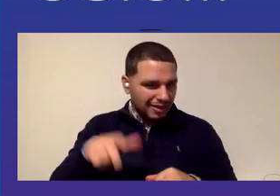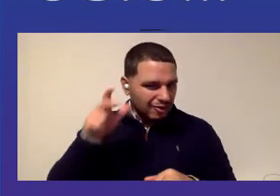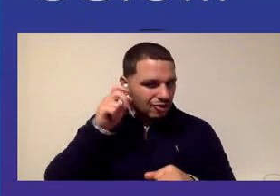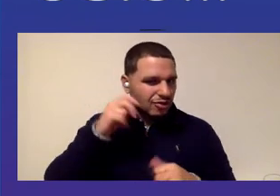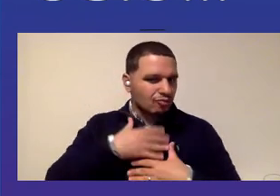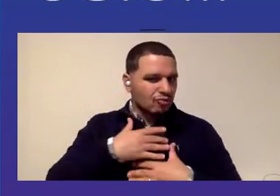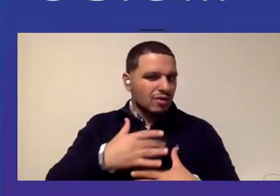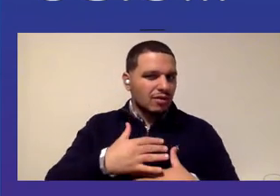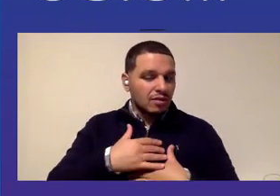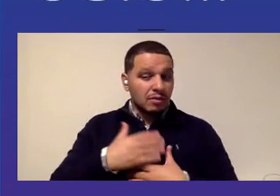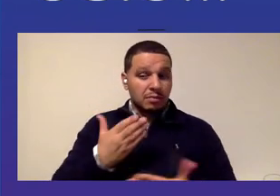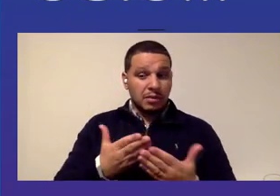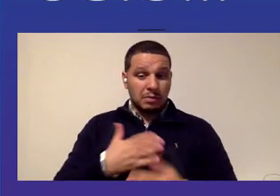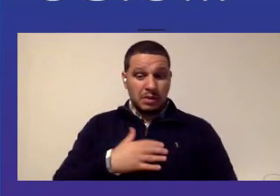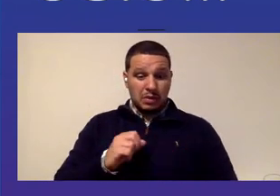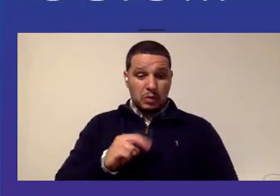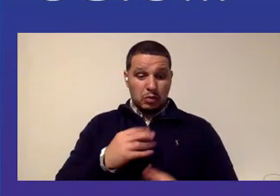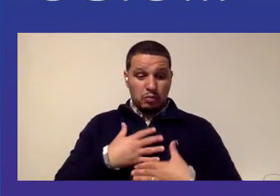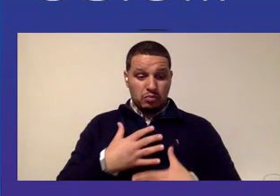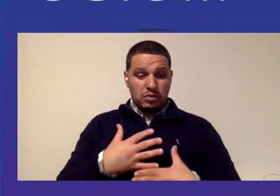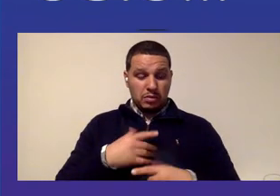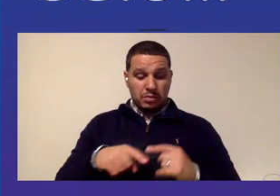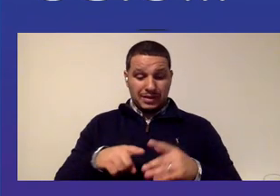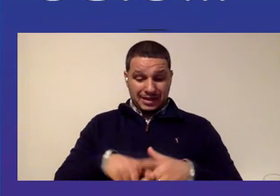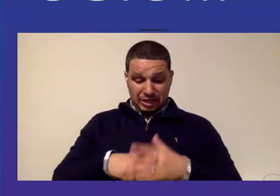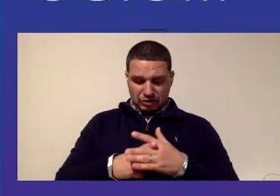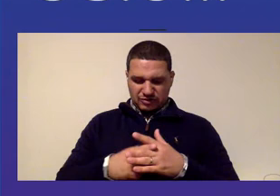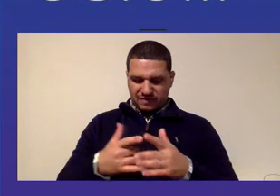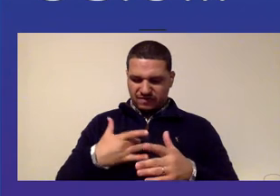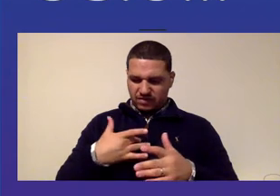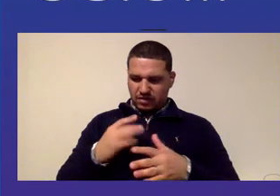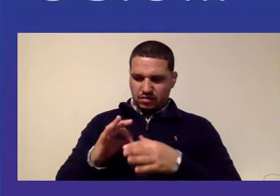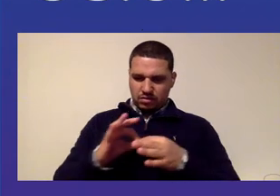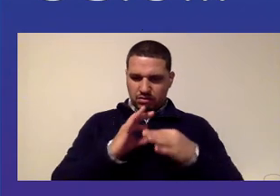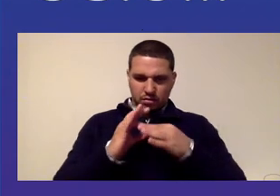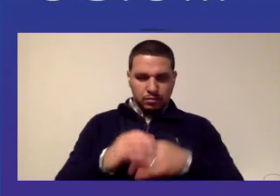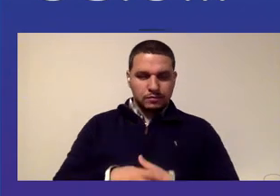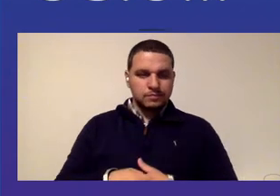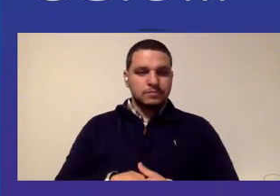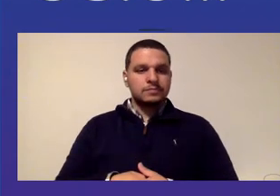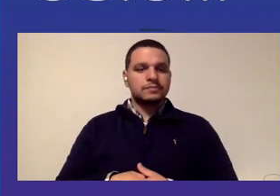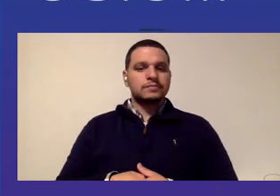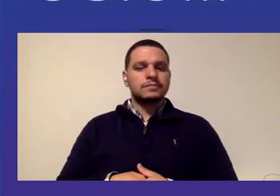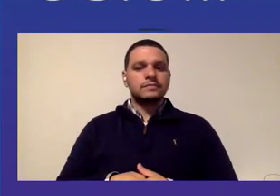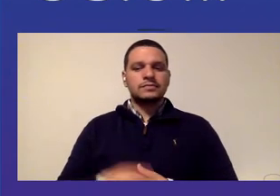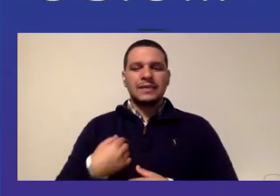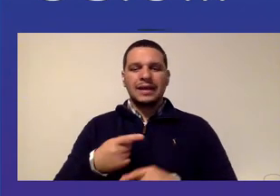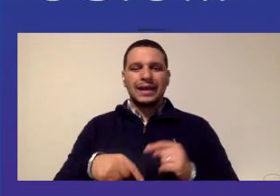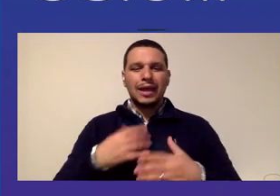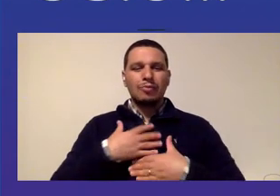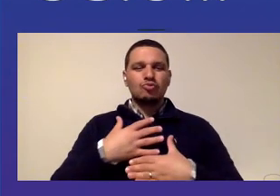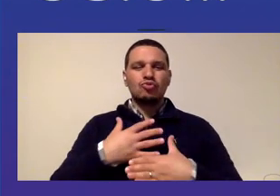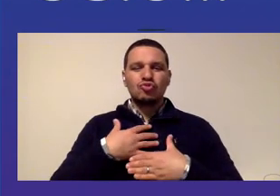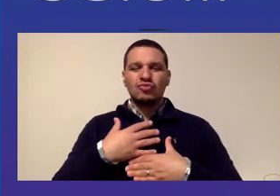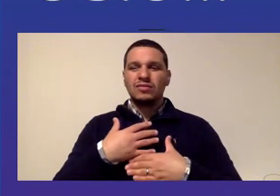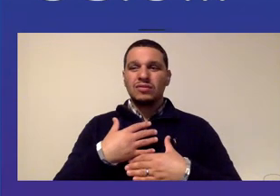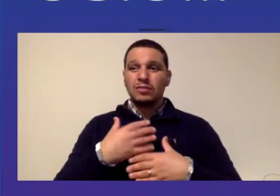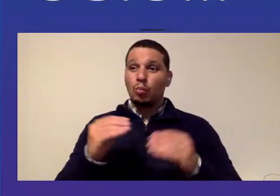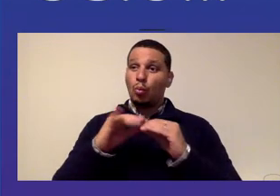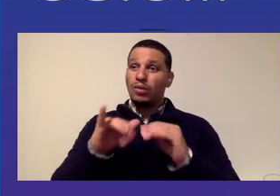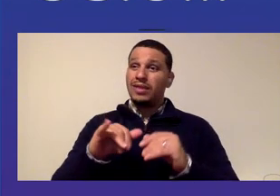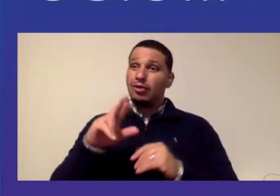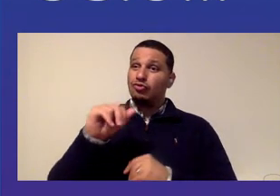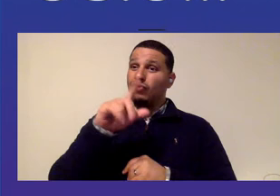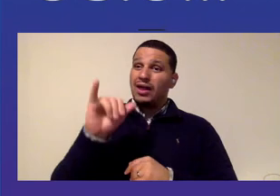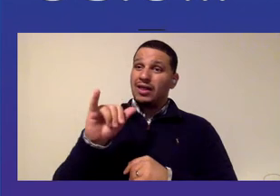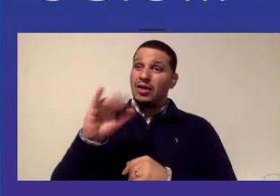Maybe it was my own, but its origin felt communal. I can't breathe is more than a rallying call. It is a